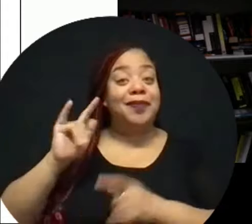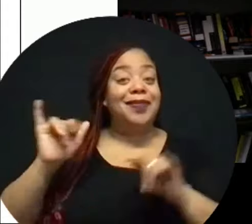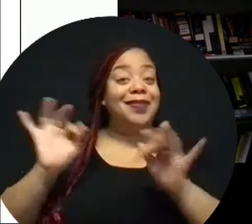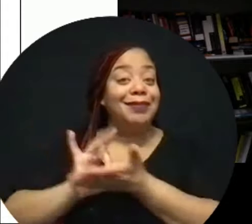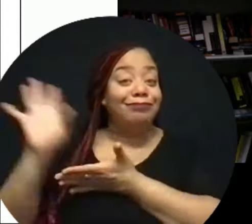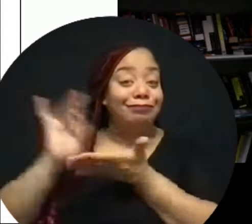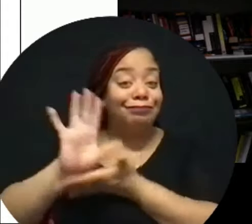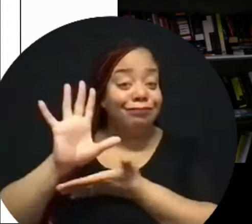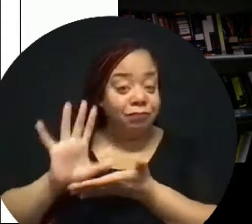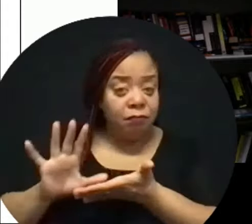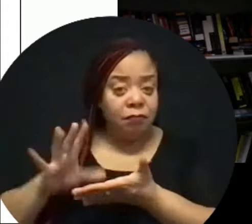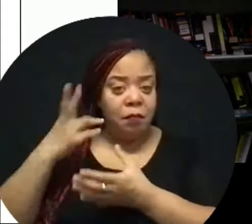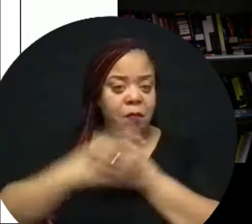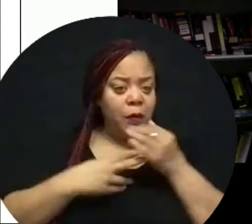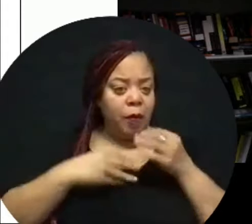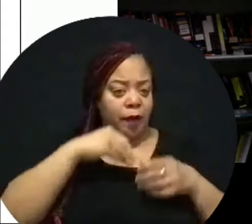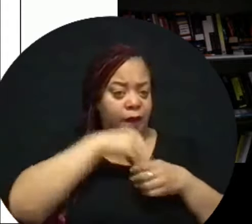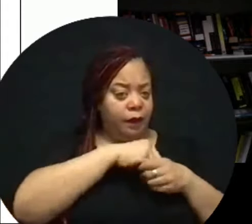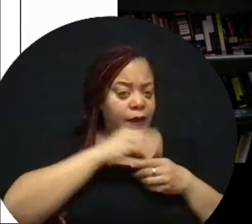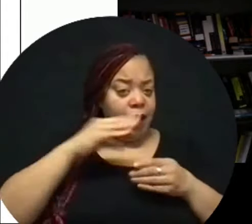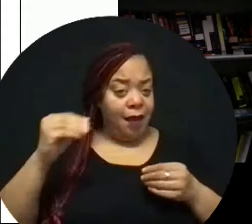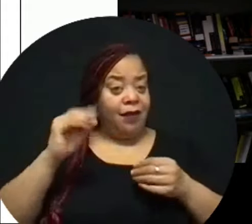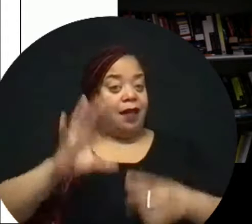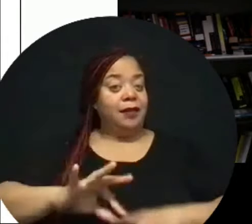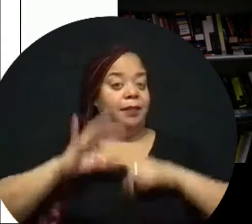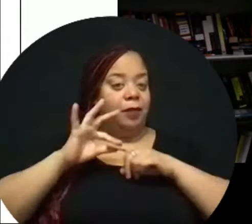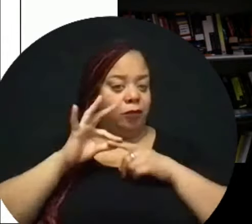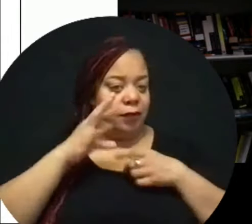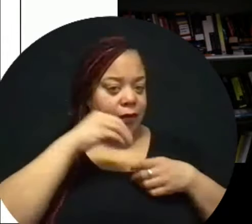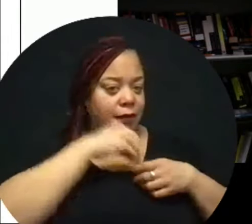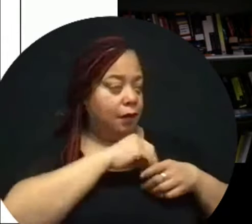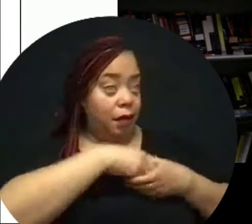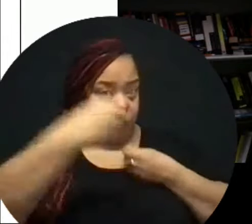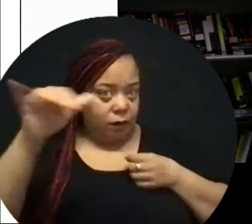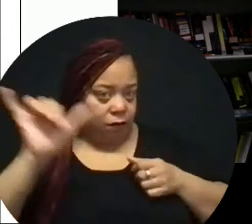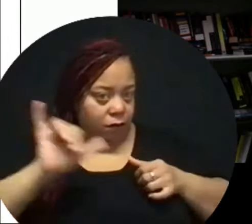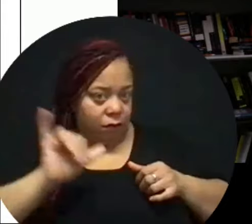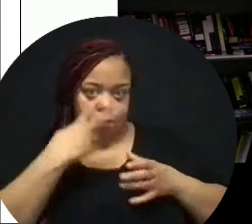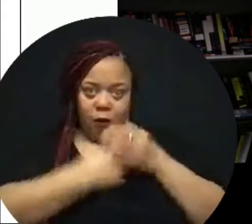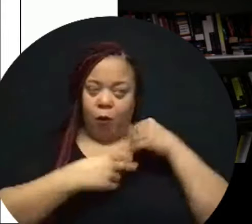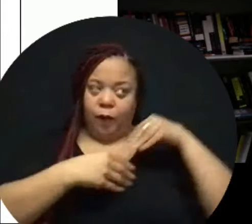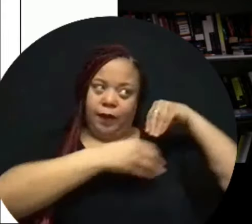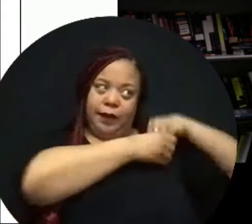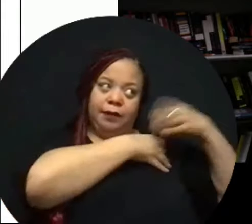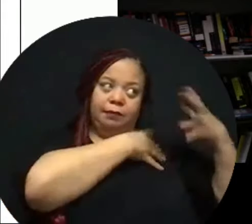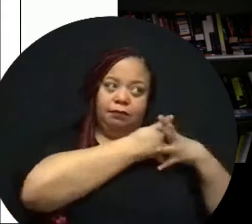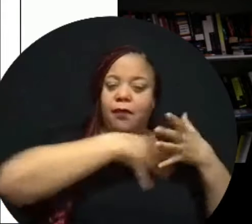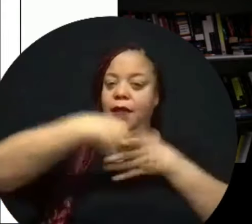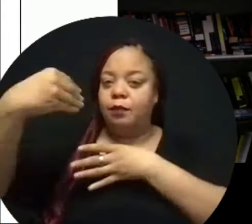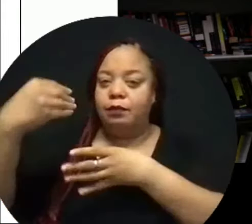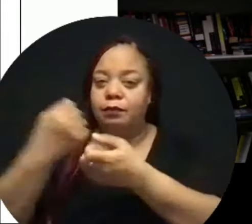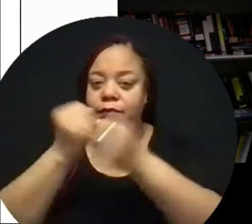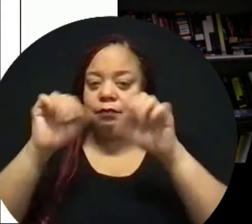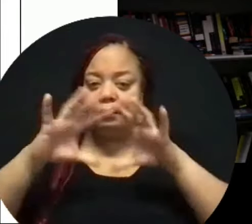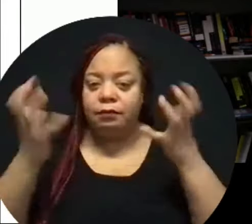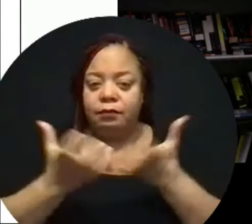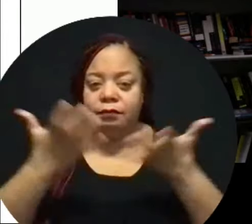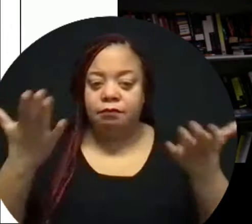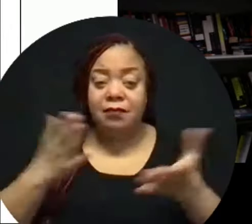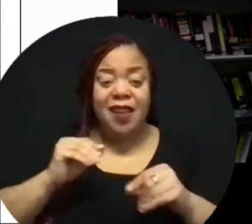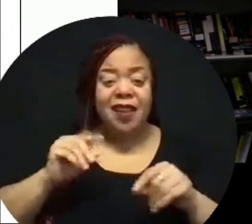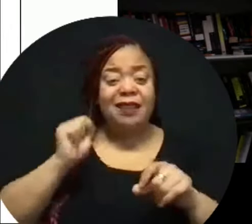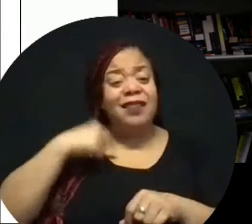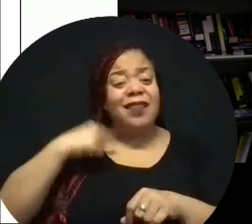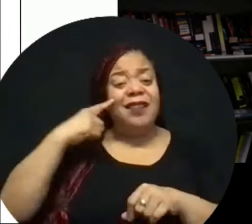a People's Movement Assembly, which is our kind of next move. Building out from the grammar of that